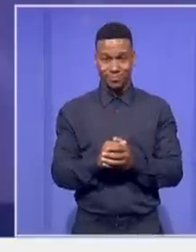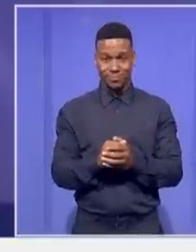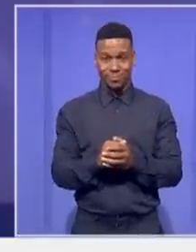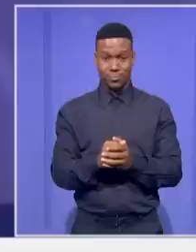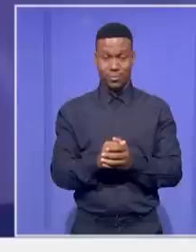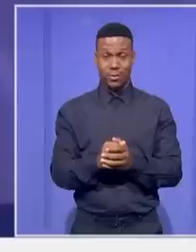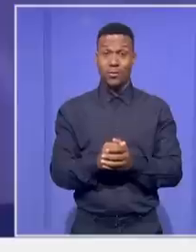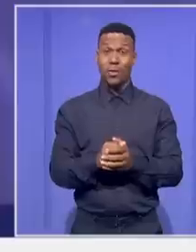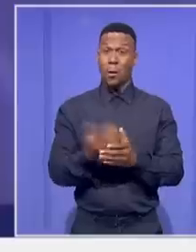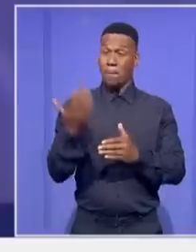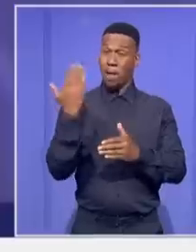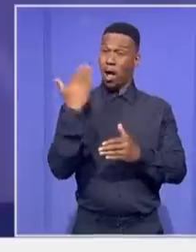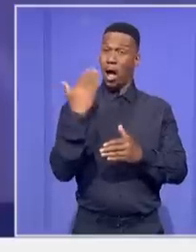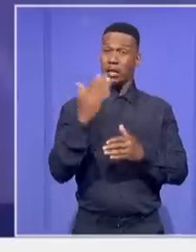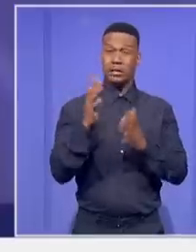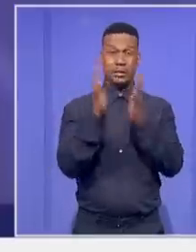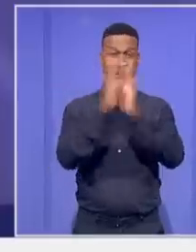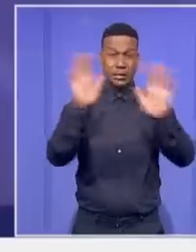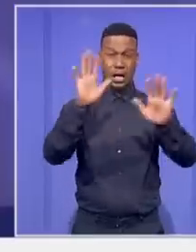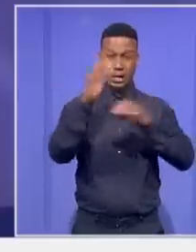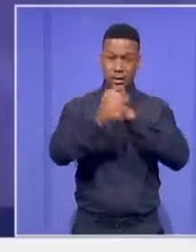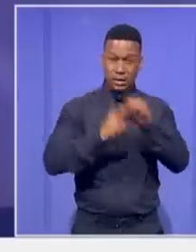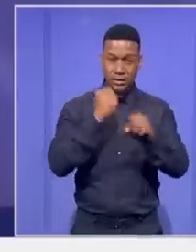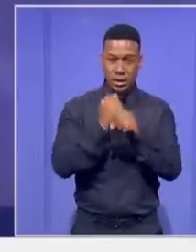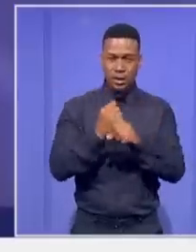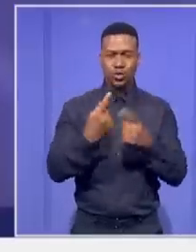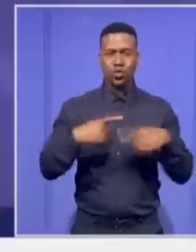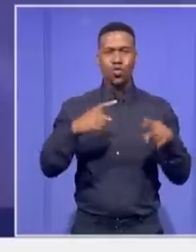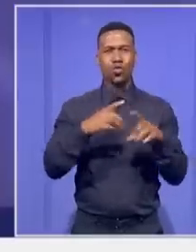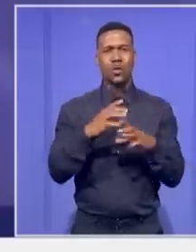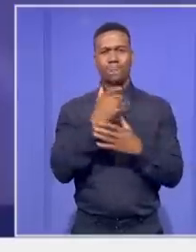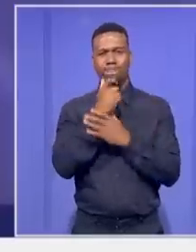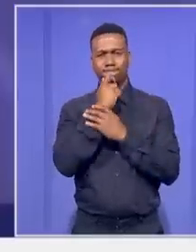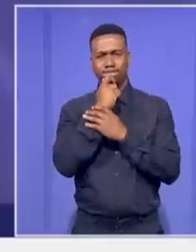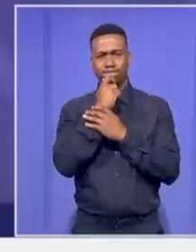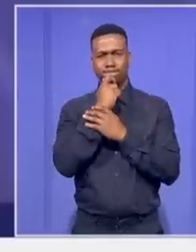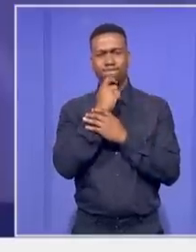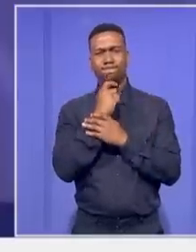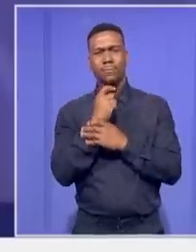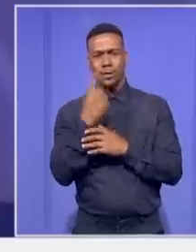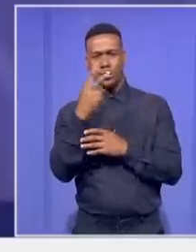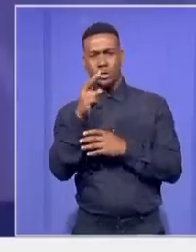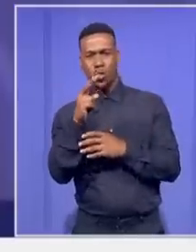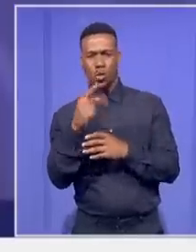at it, predicted it, and many of us have even spoken about it.